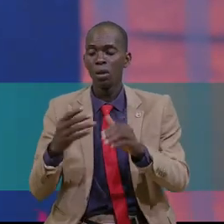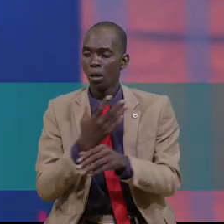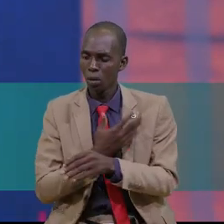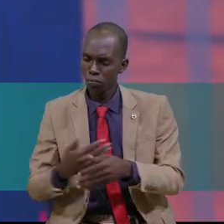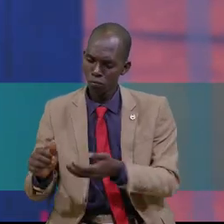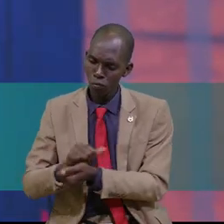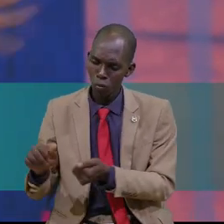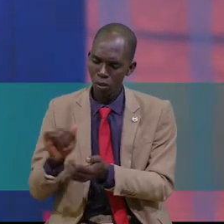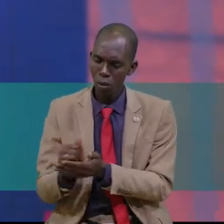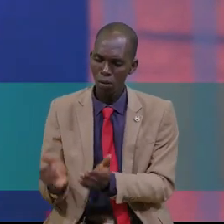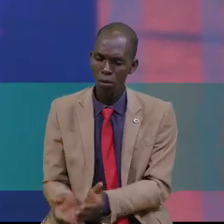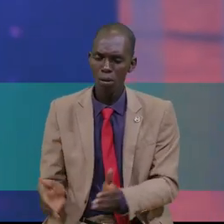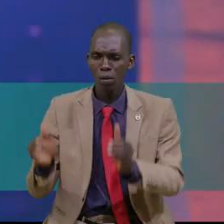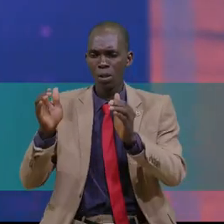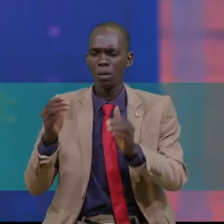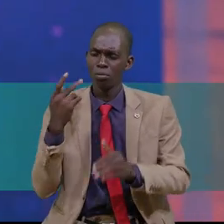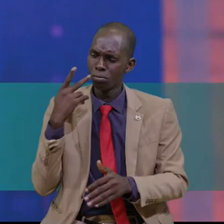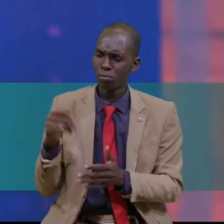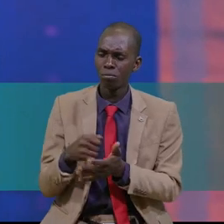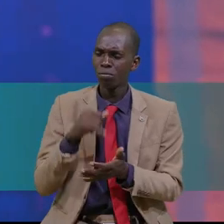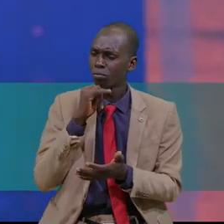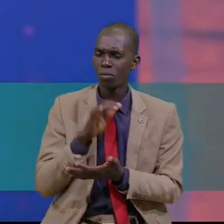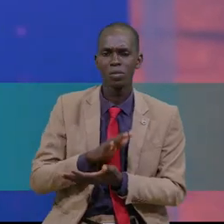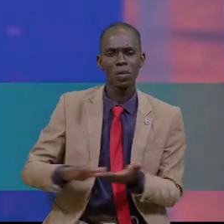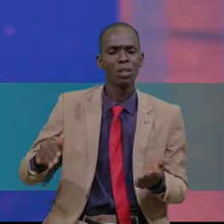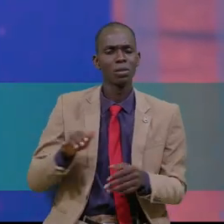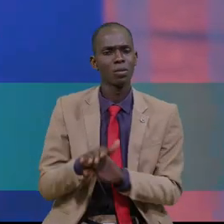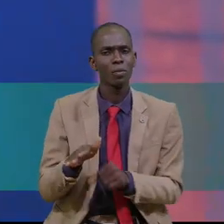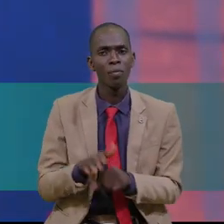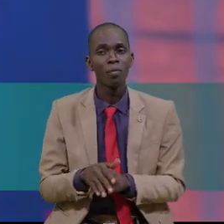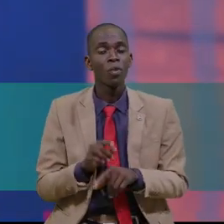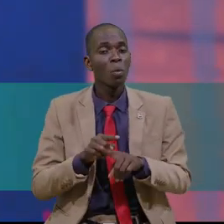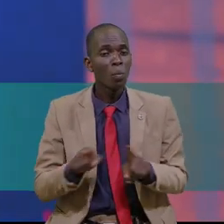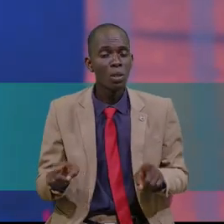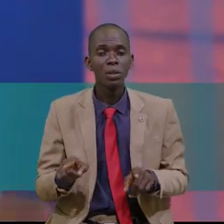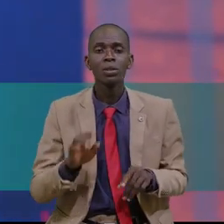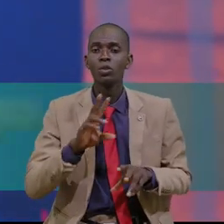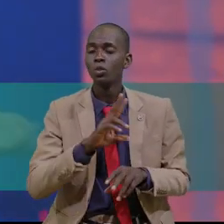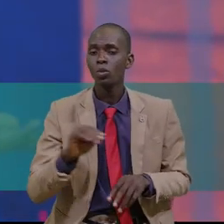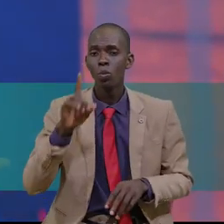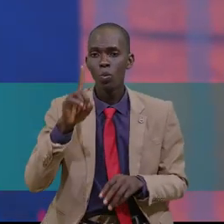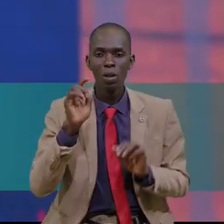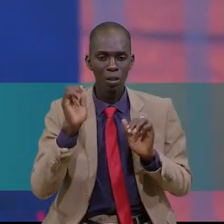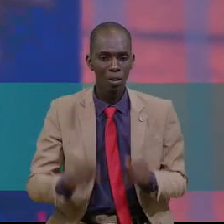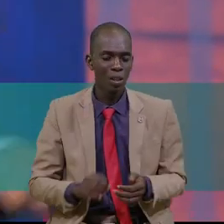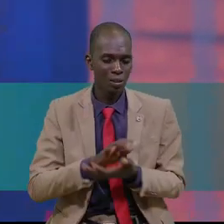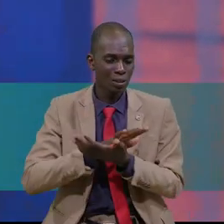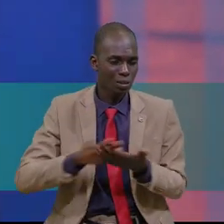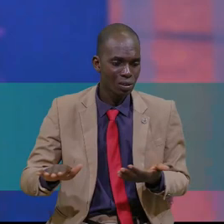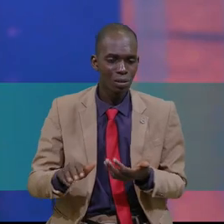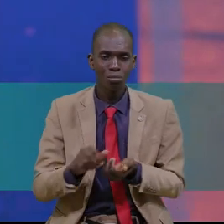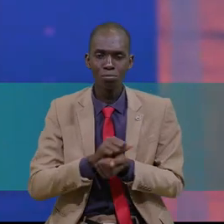and forgive, and no man can purify like Christ. In fact, the only washing, the